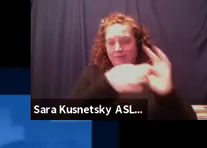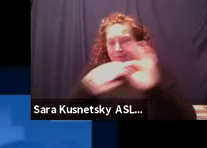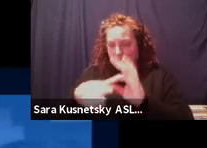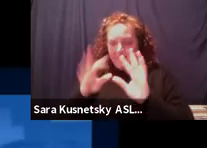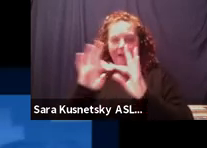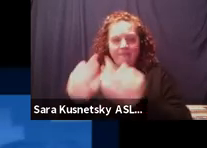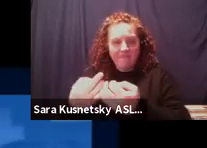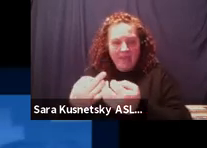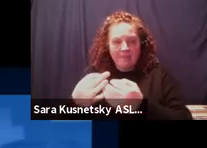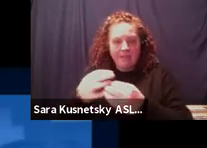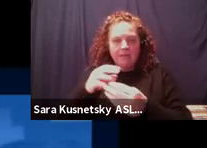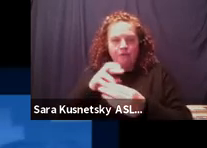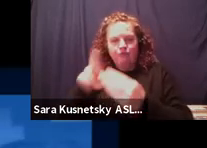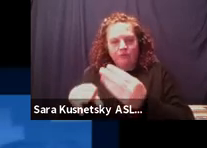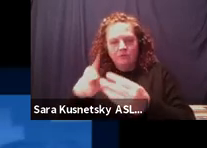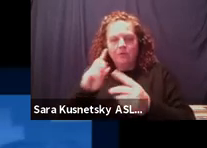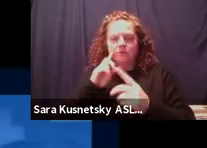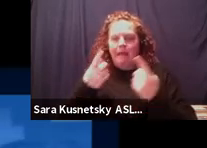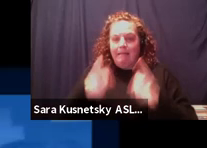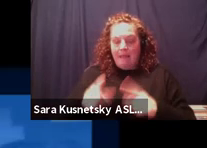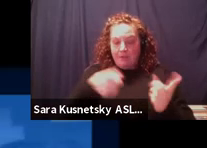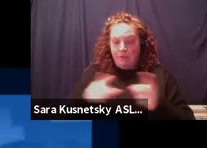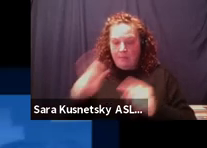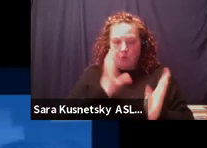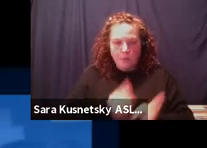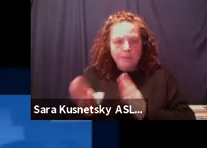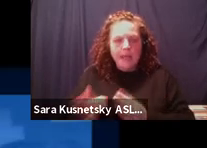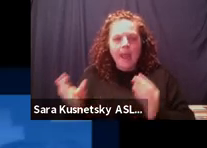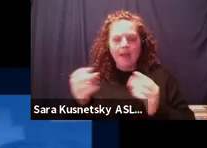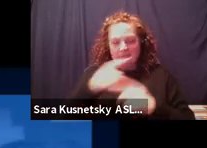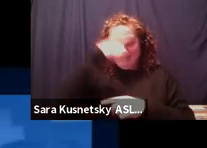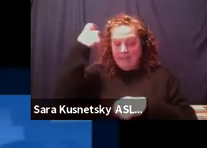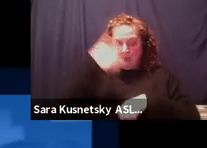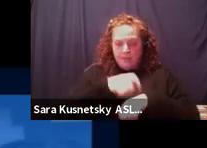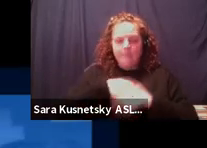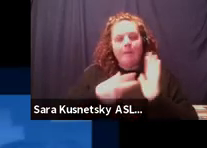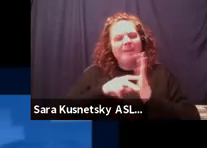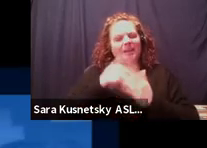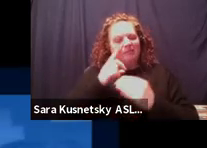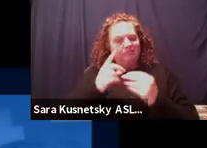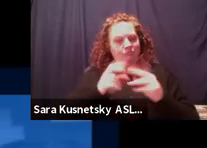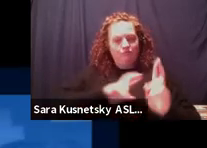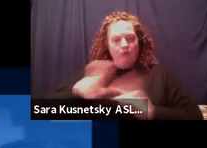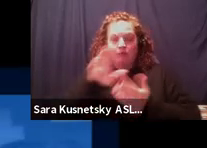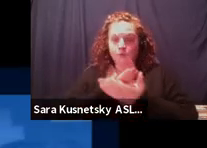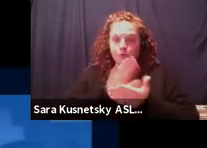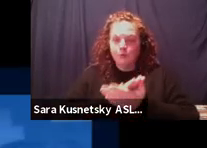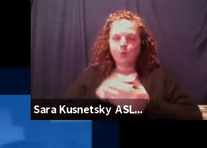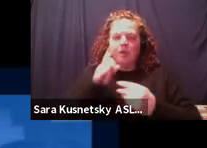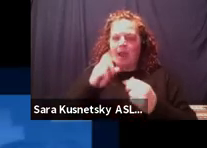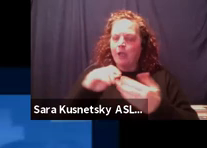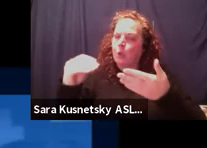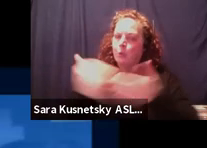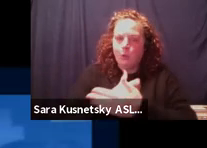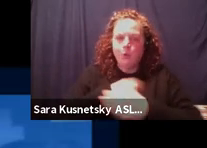summer versus needing to start fresh. The support notes function also promotes a collaborative culture